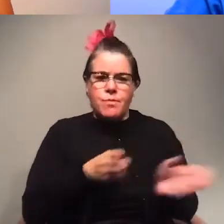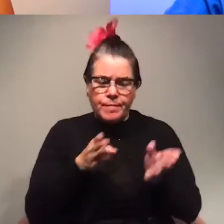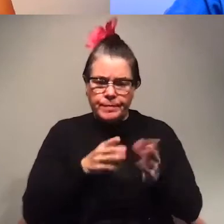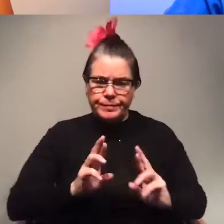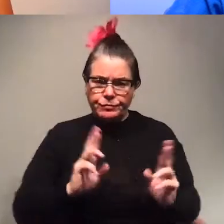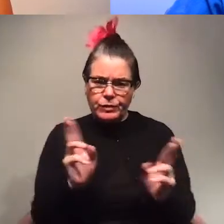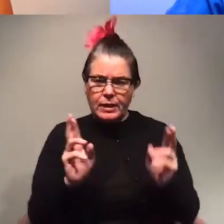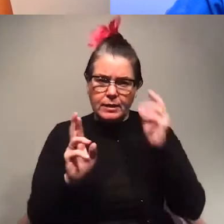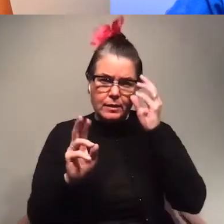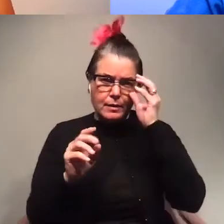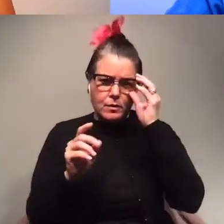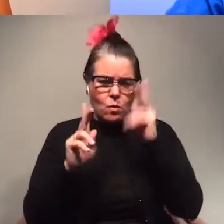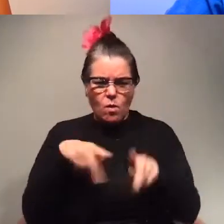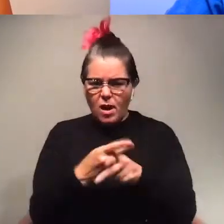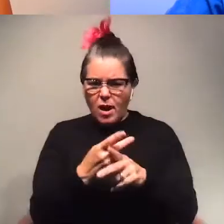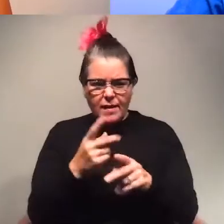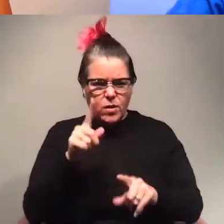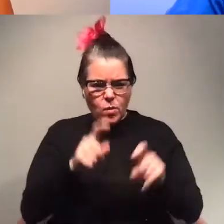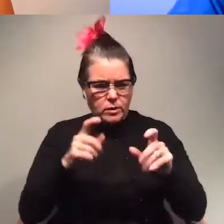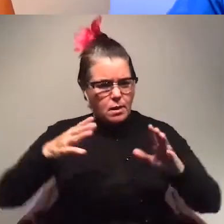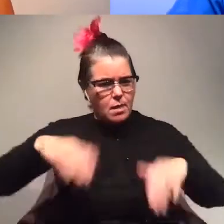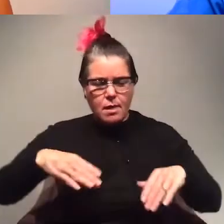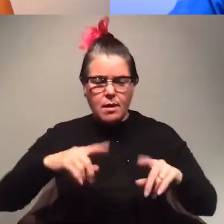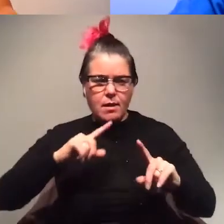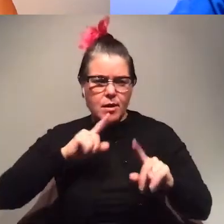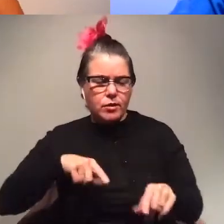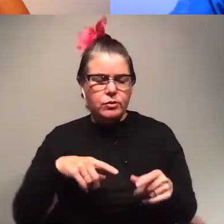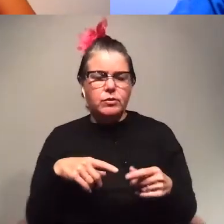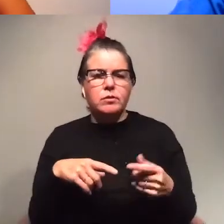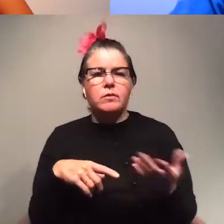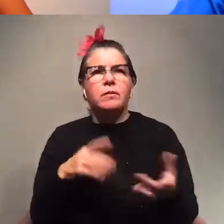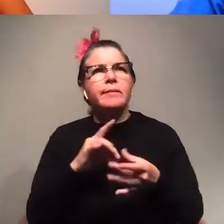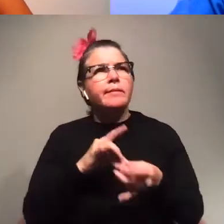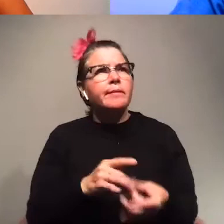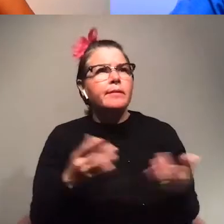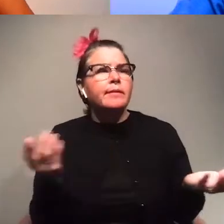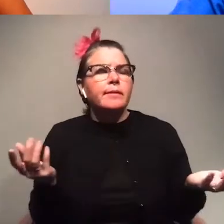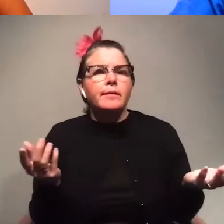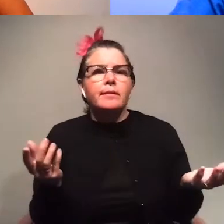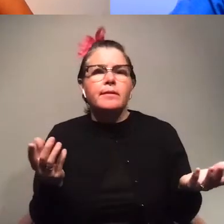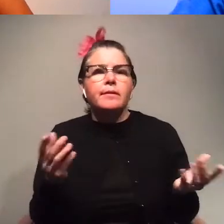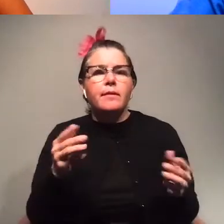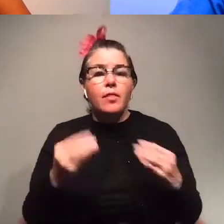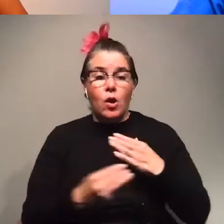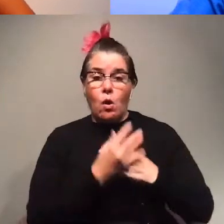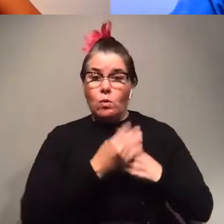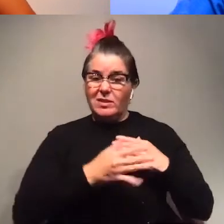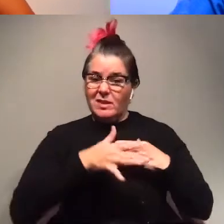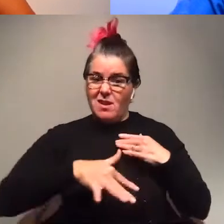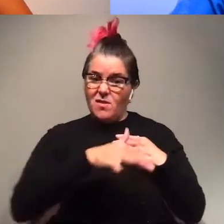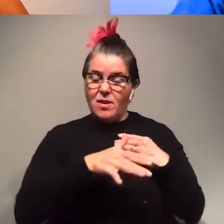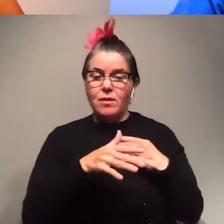think about like what kind of research questions have not been answered, whether that is, you know, in the coastal area of that island